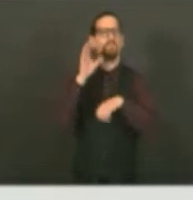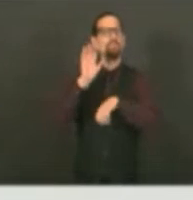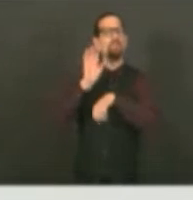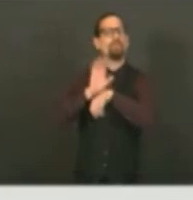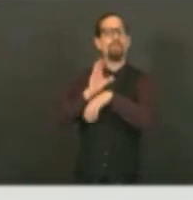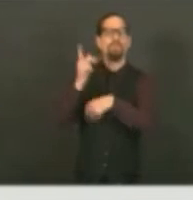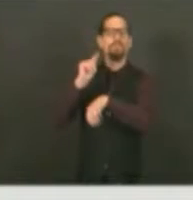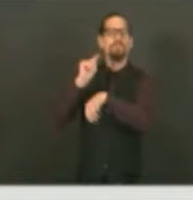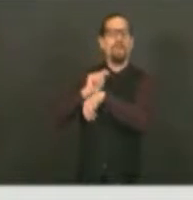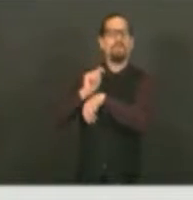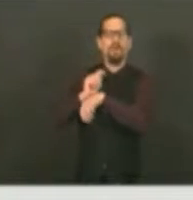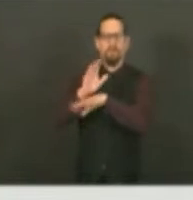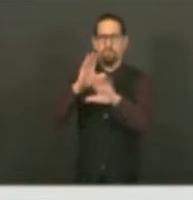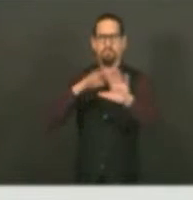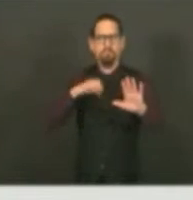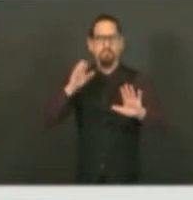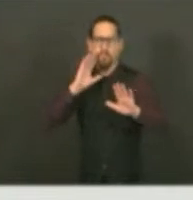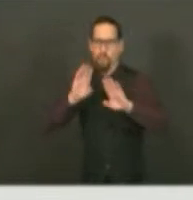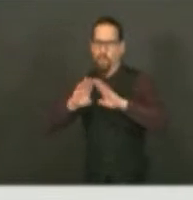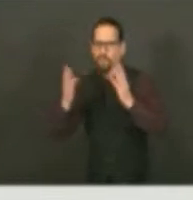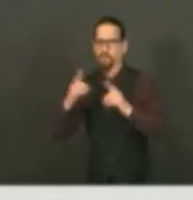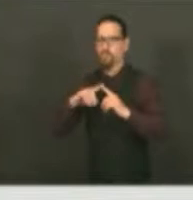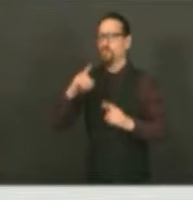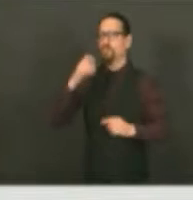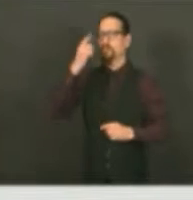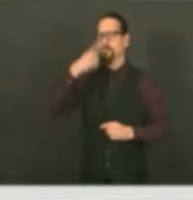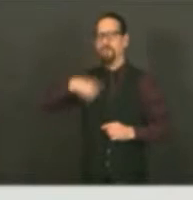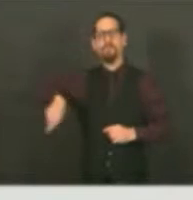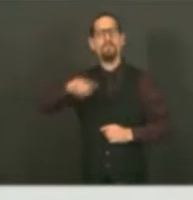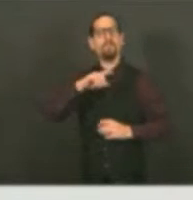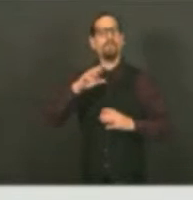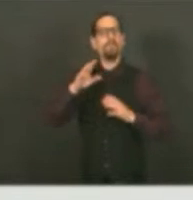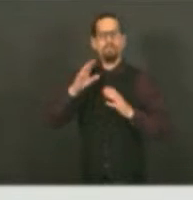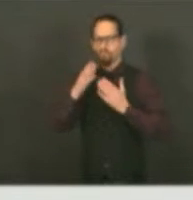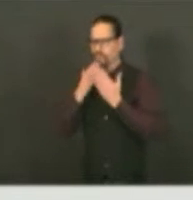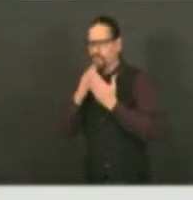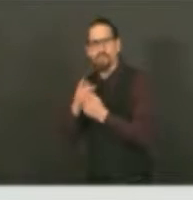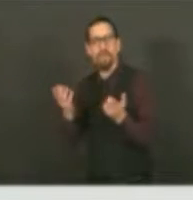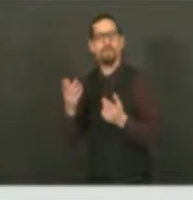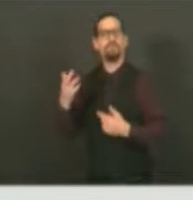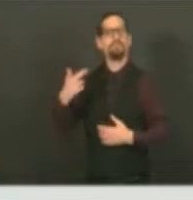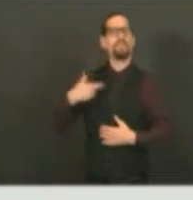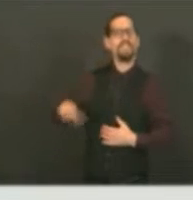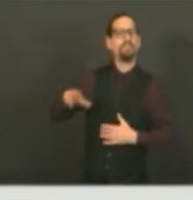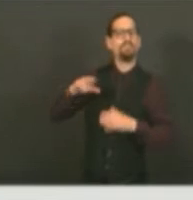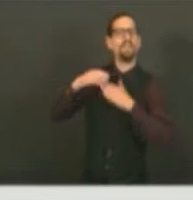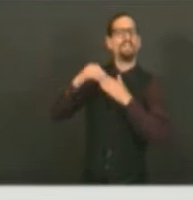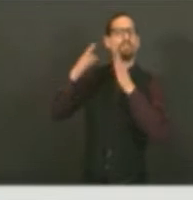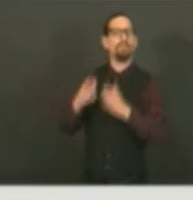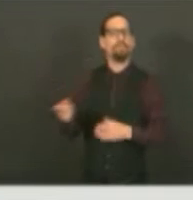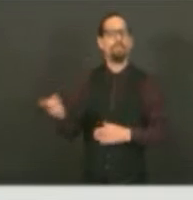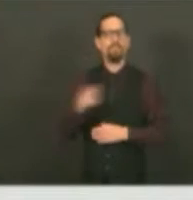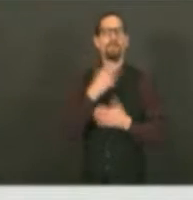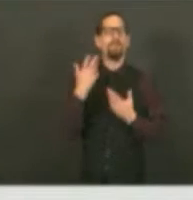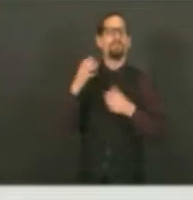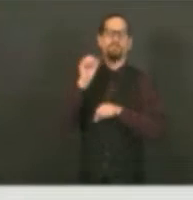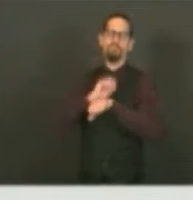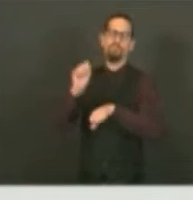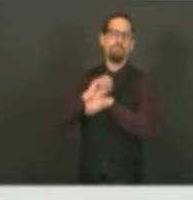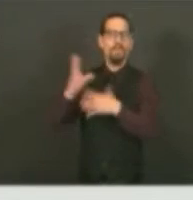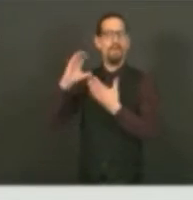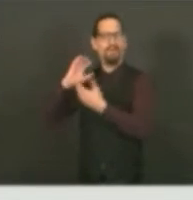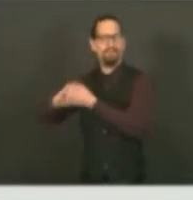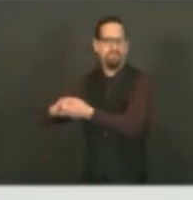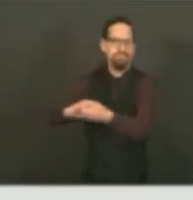want to thank faith leaders because they've been working collaboratively with us, and they're going to make a number of adjustments over